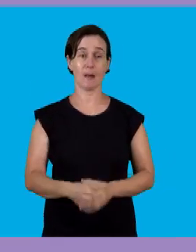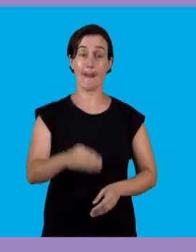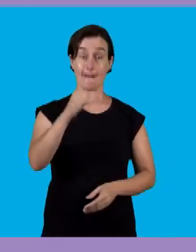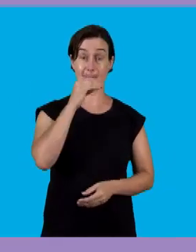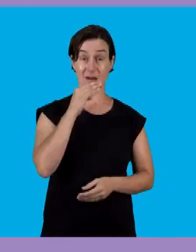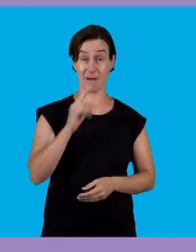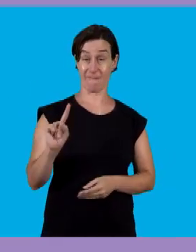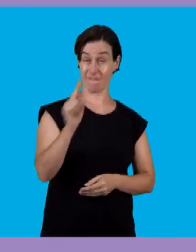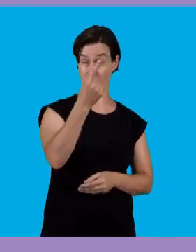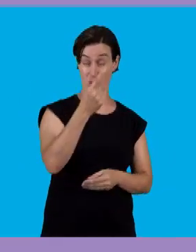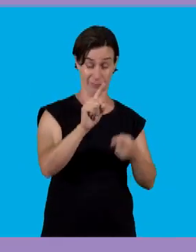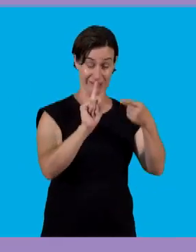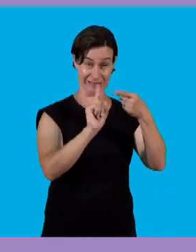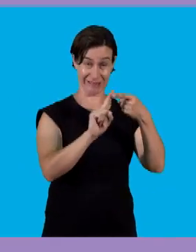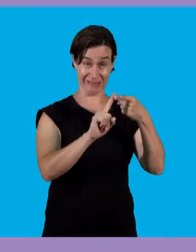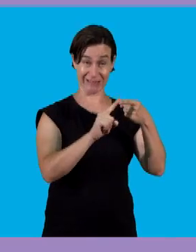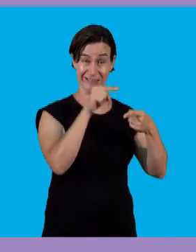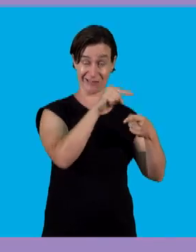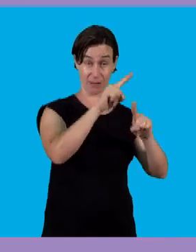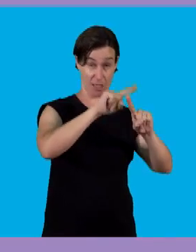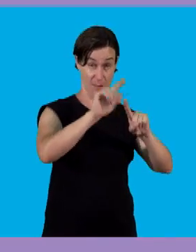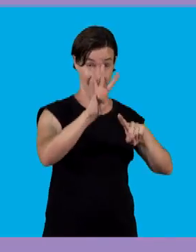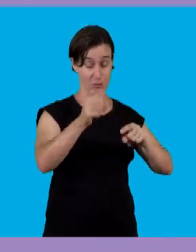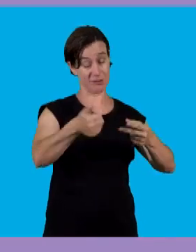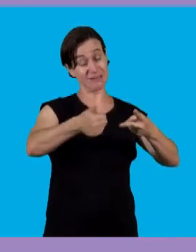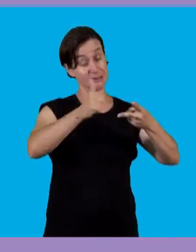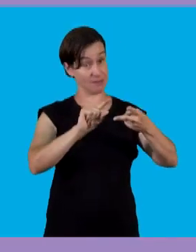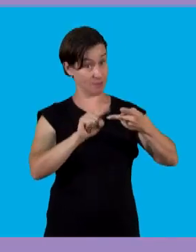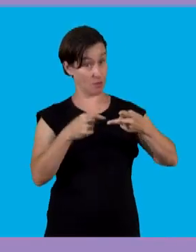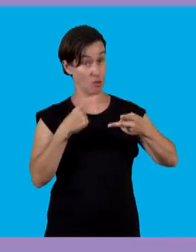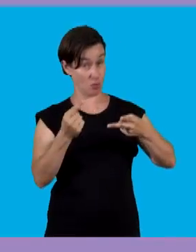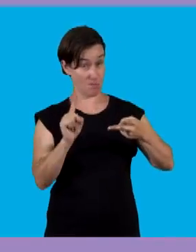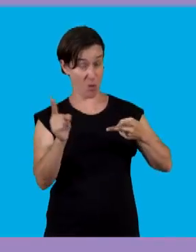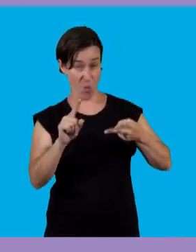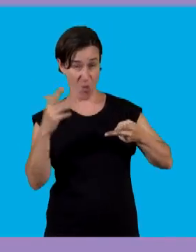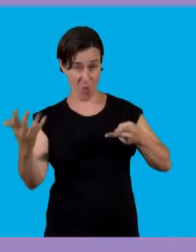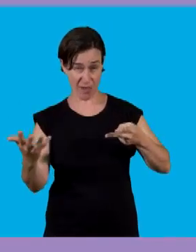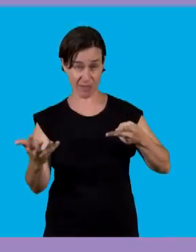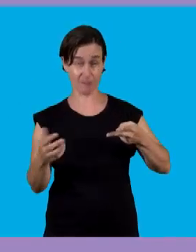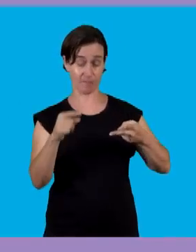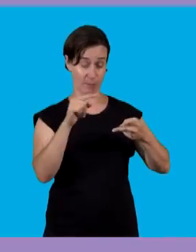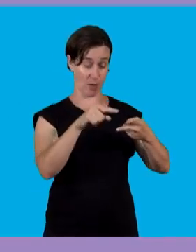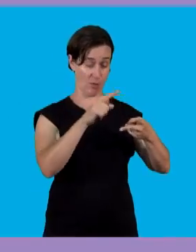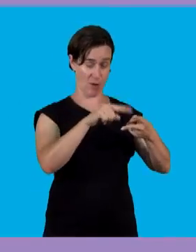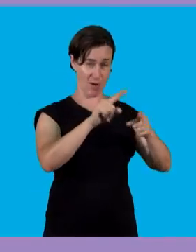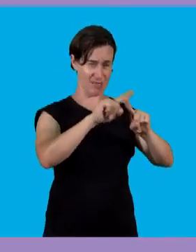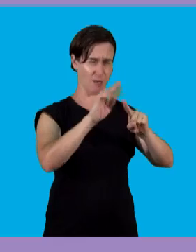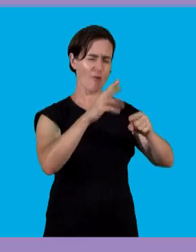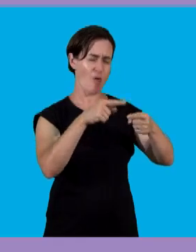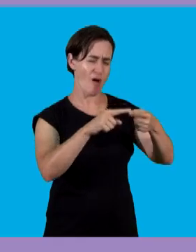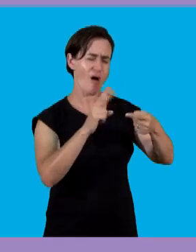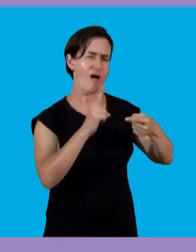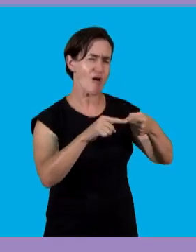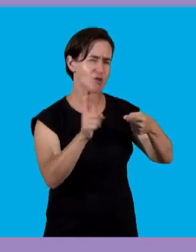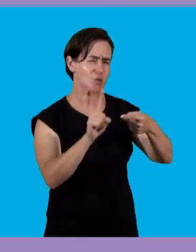is to multiply by 4, and the second part of our rule is that whatever result we get from the first part of our rule,